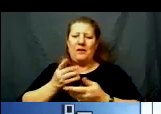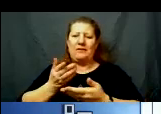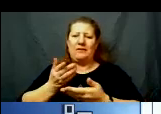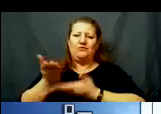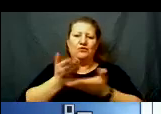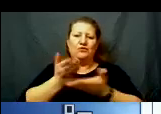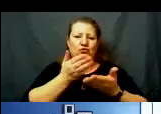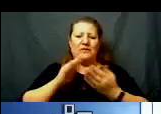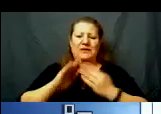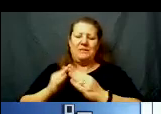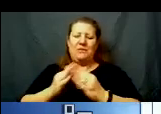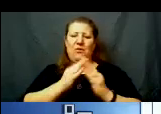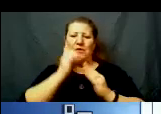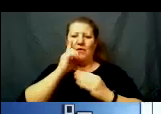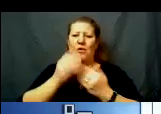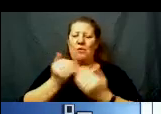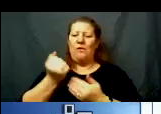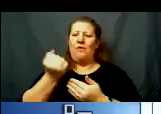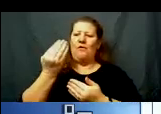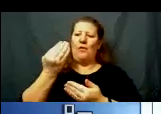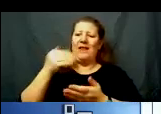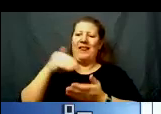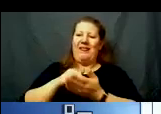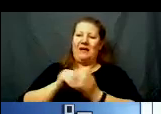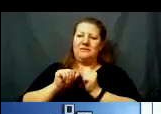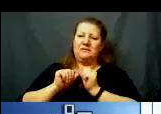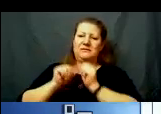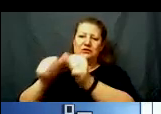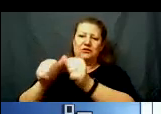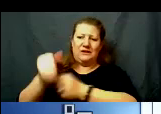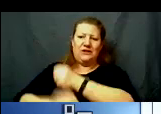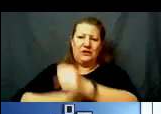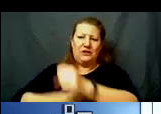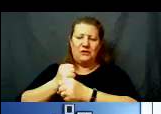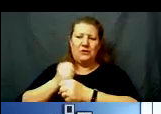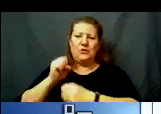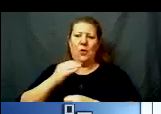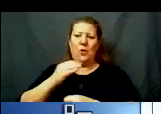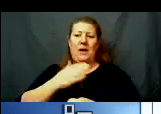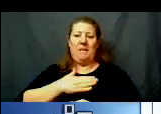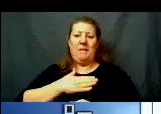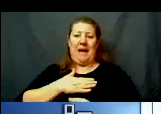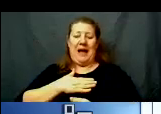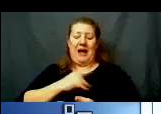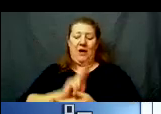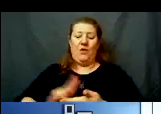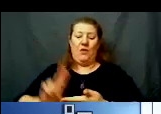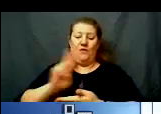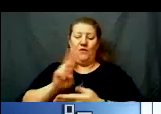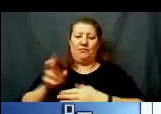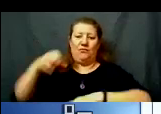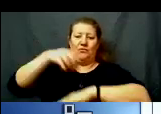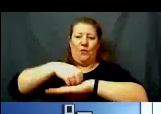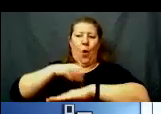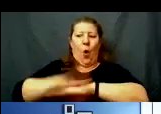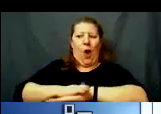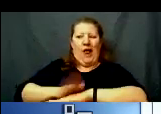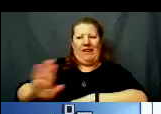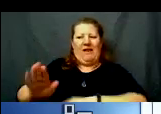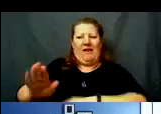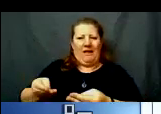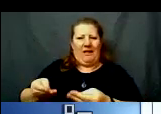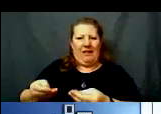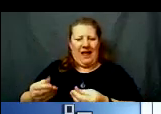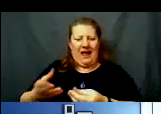14,000 years continuously. So my university sits atop their lands and historically,